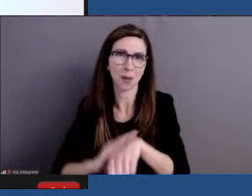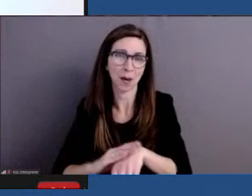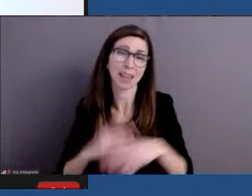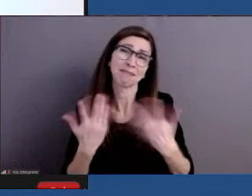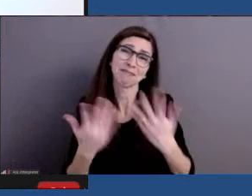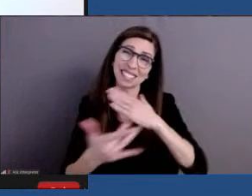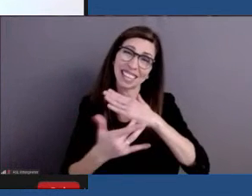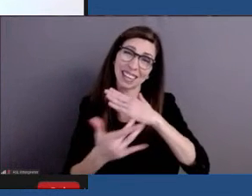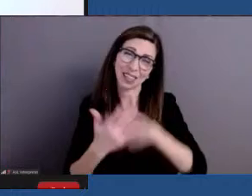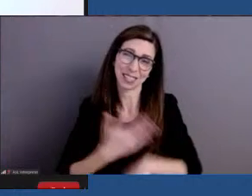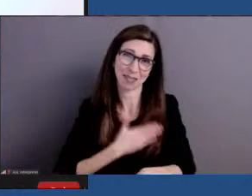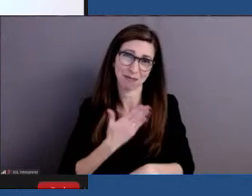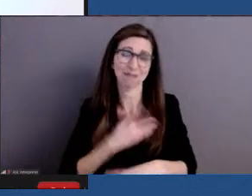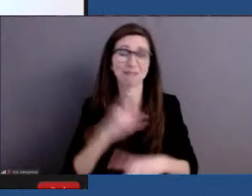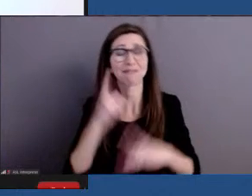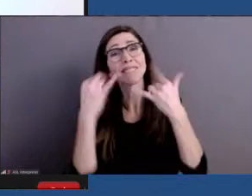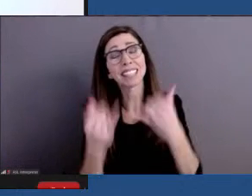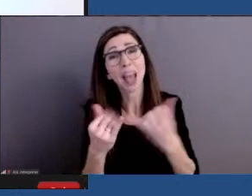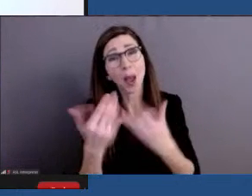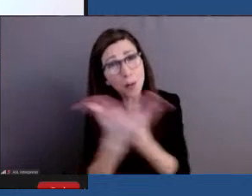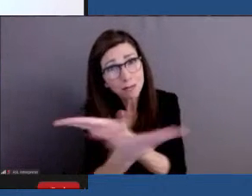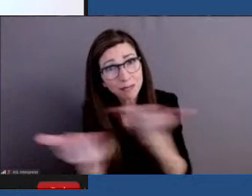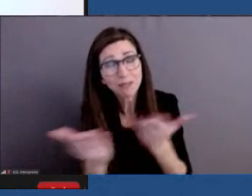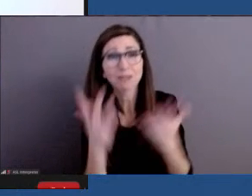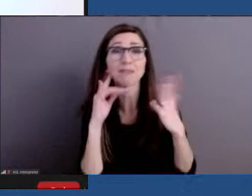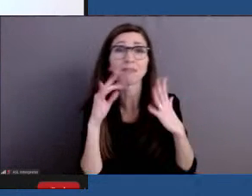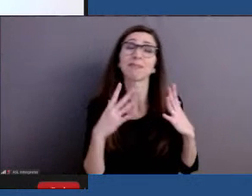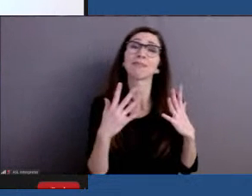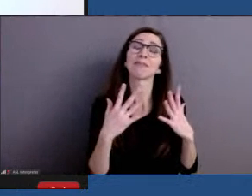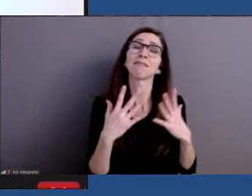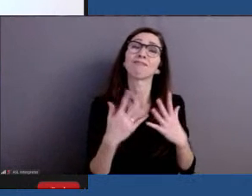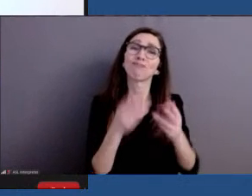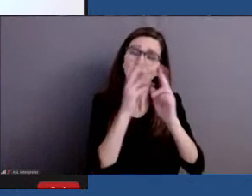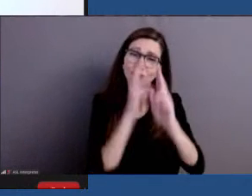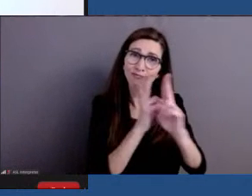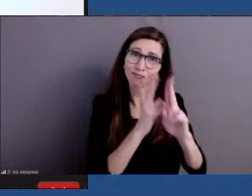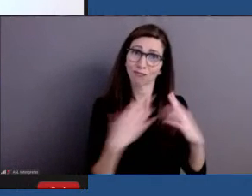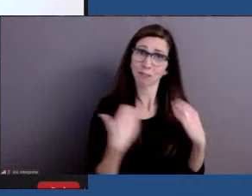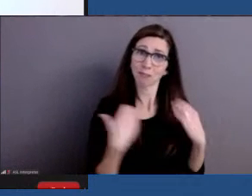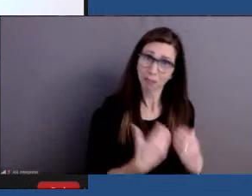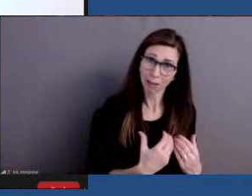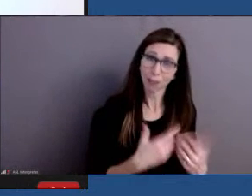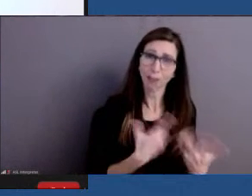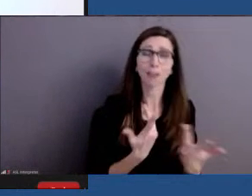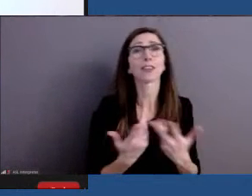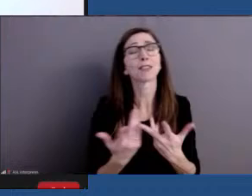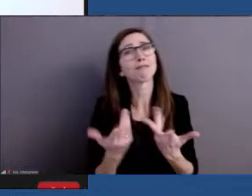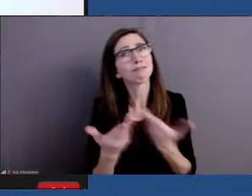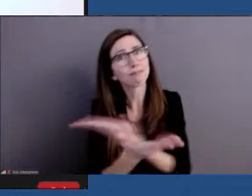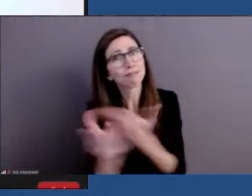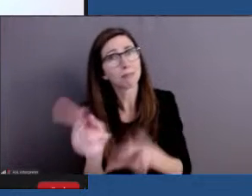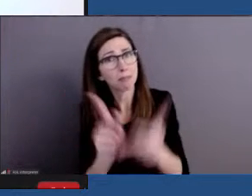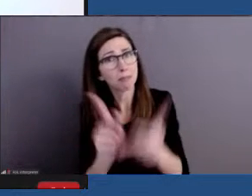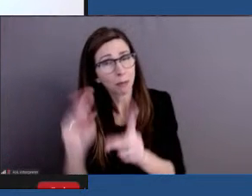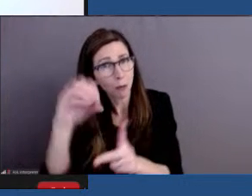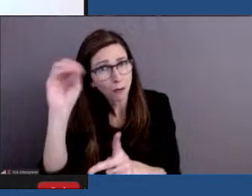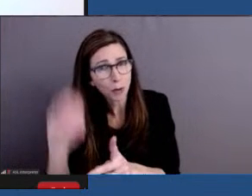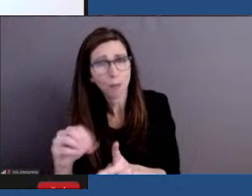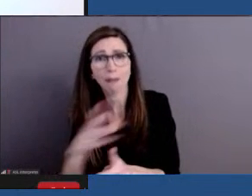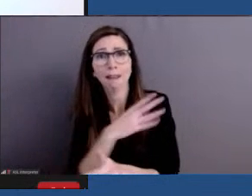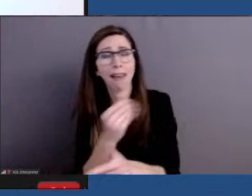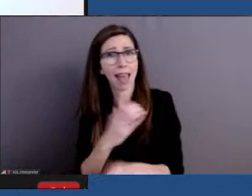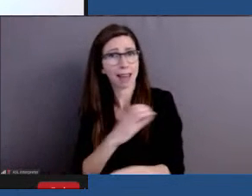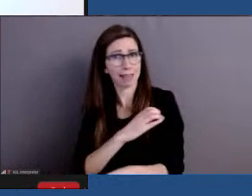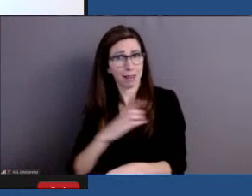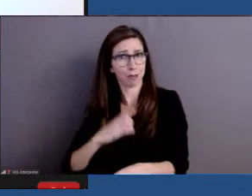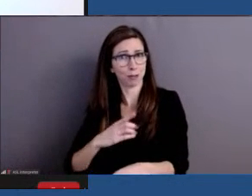Mayor, members of council, and residents of the City of Ottawa, thank you so much for coming together today to celebrate the International Day of Persons